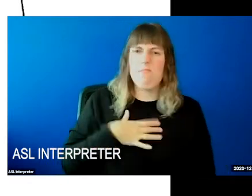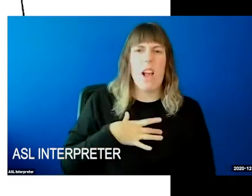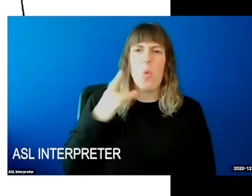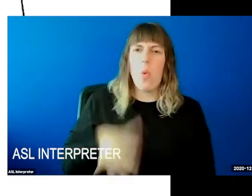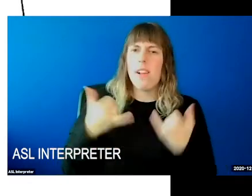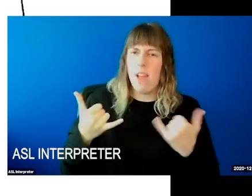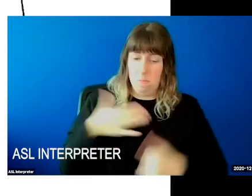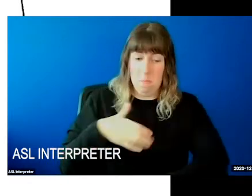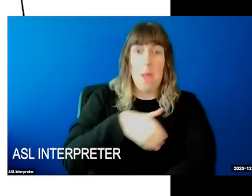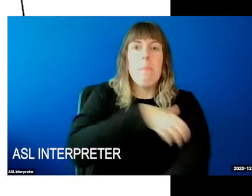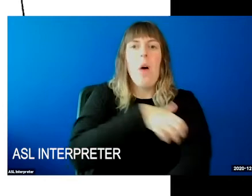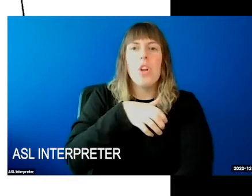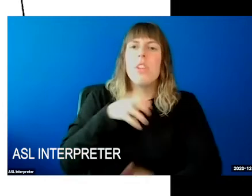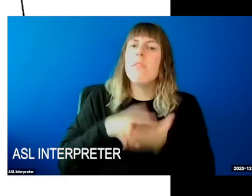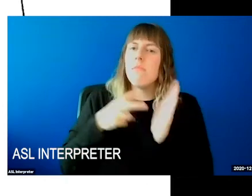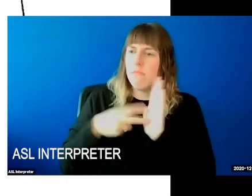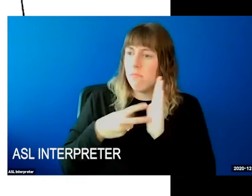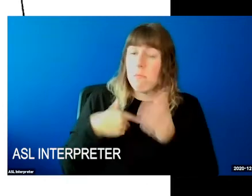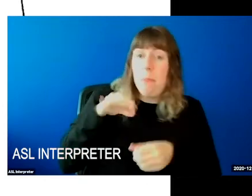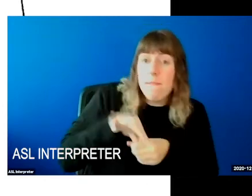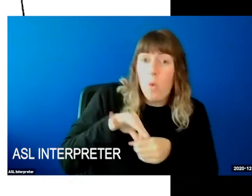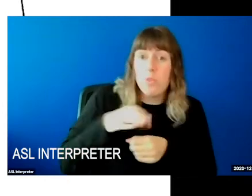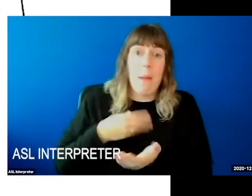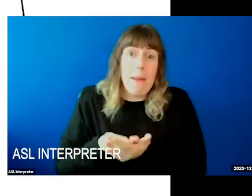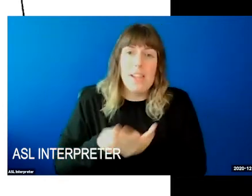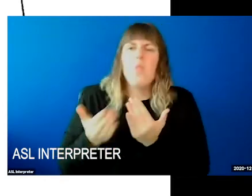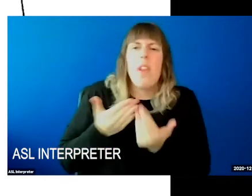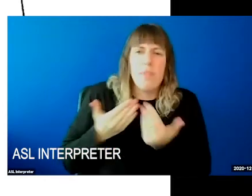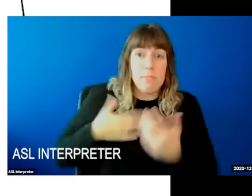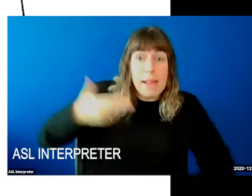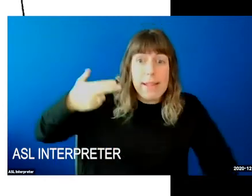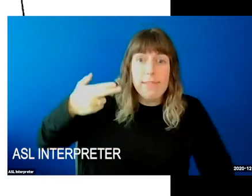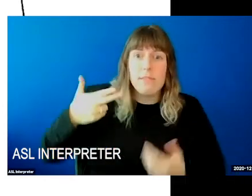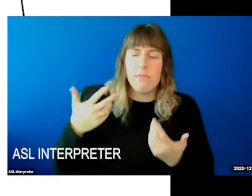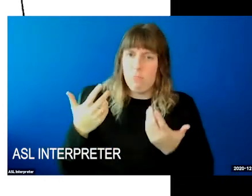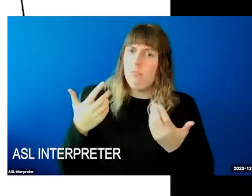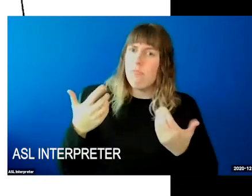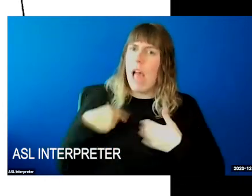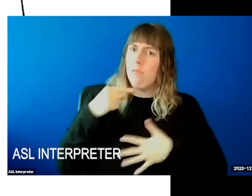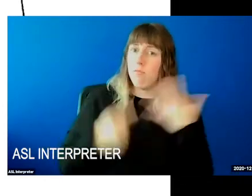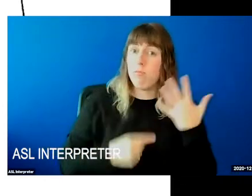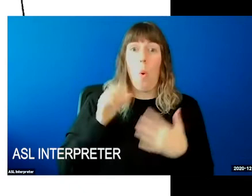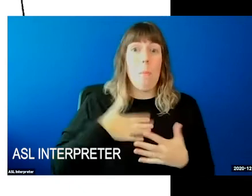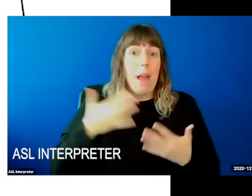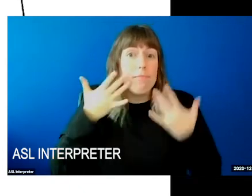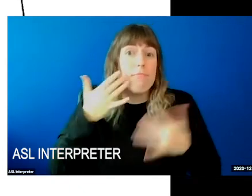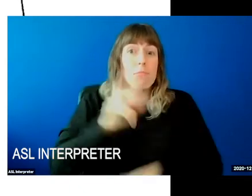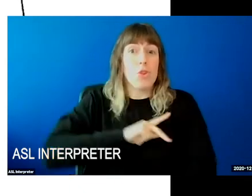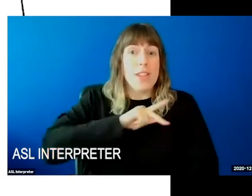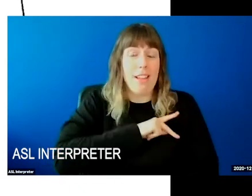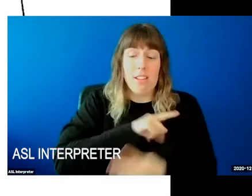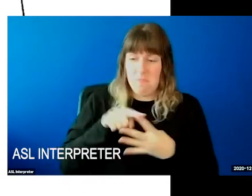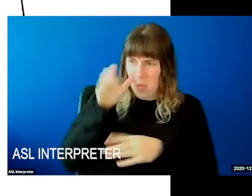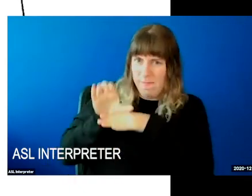going to use what power I have, whether that's the votes I have or the money I have or the guns I have or the charisma I have, to make